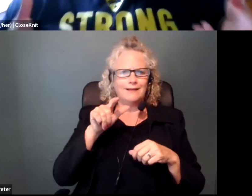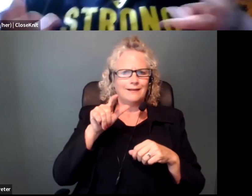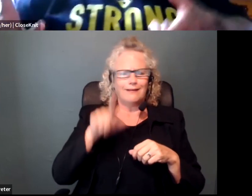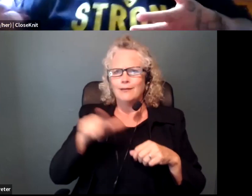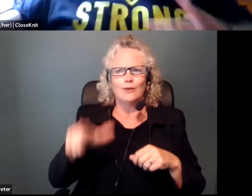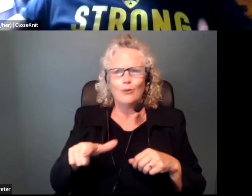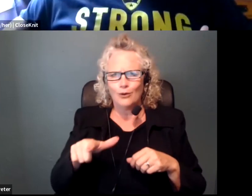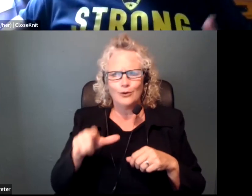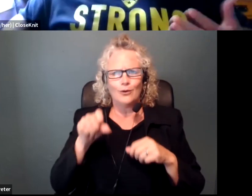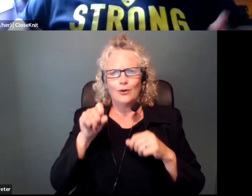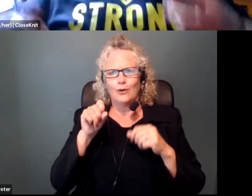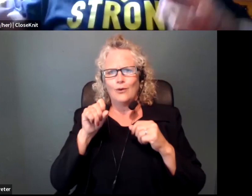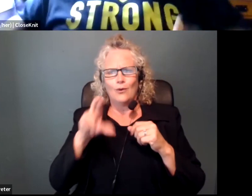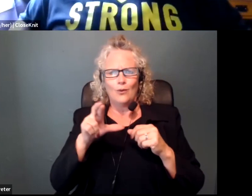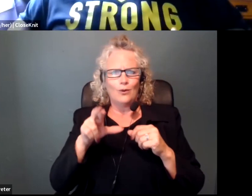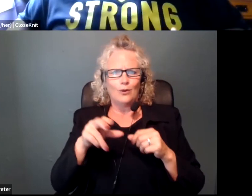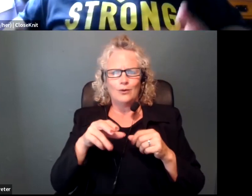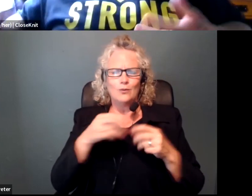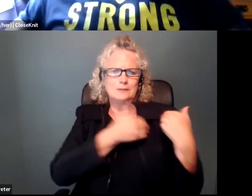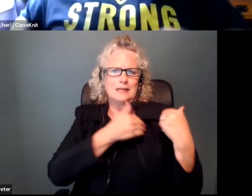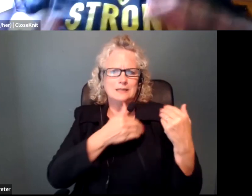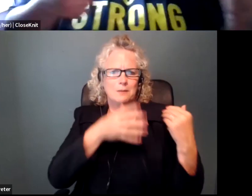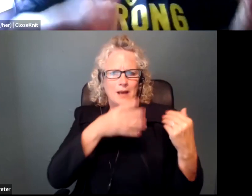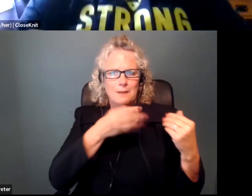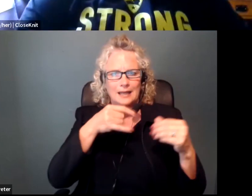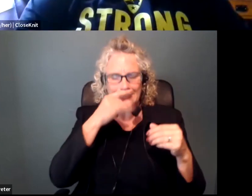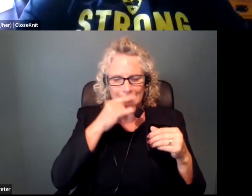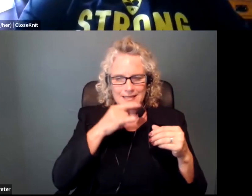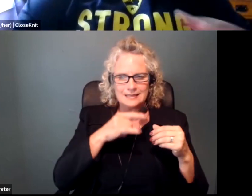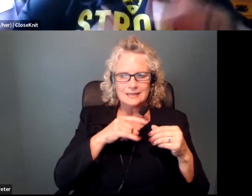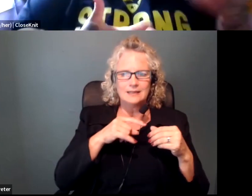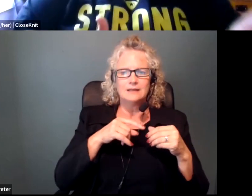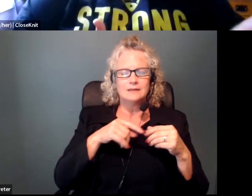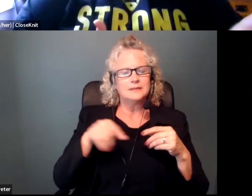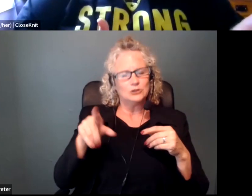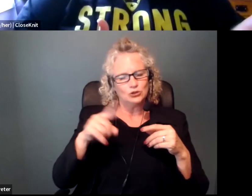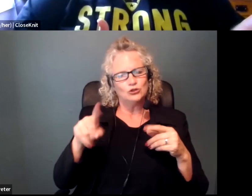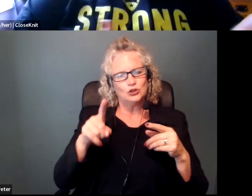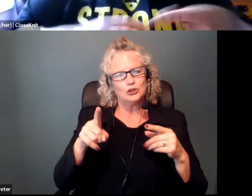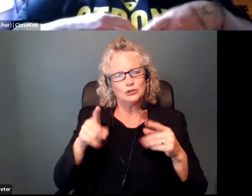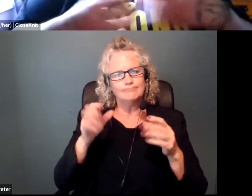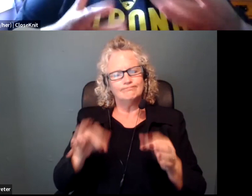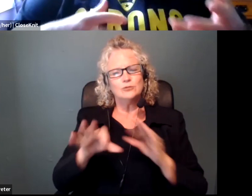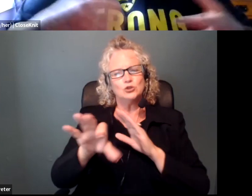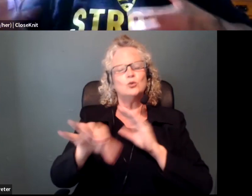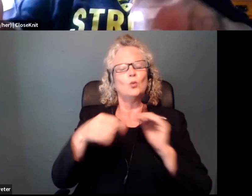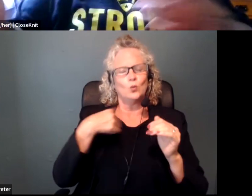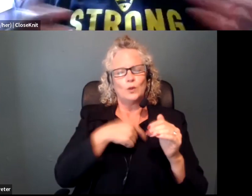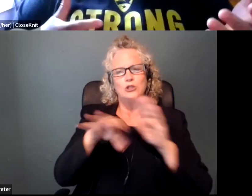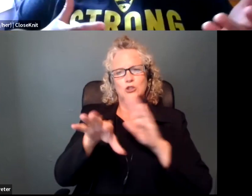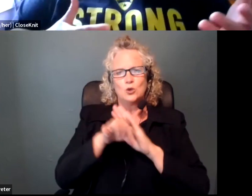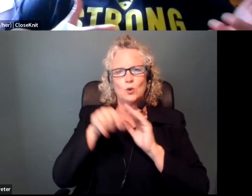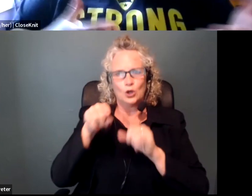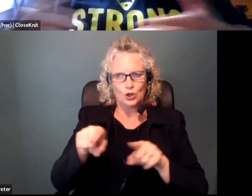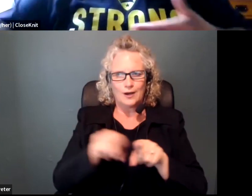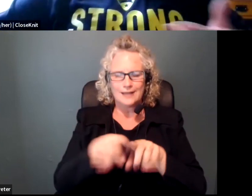responsible for my mom and her 4 kids, right? But she, as chosen family, hosted us in that tough situation we were in. So that's an example. Does anybody